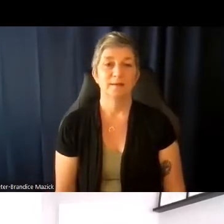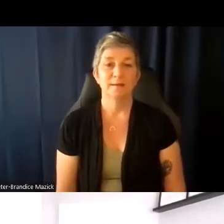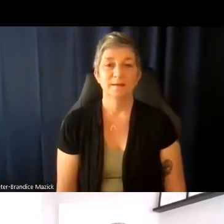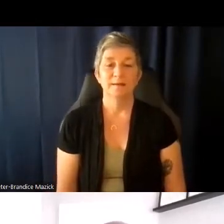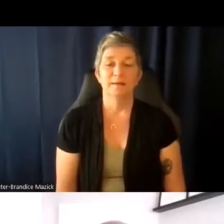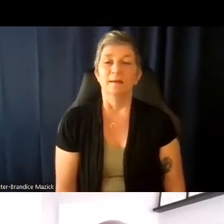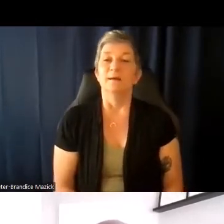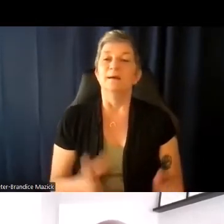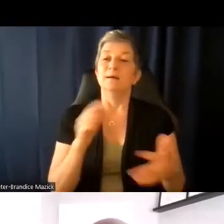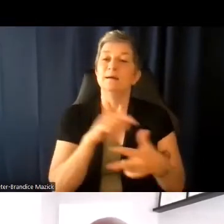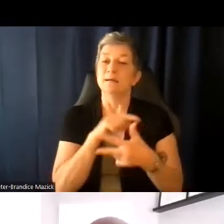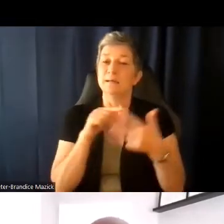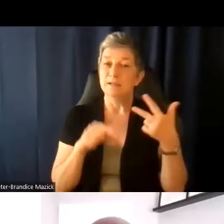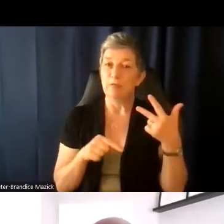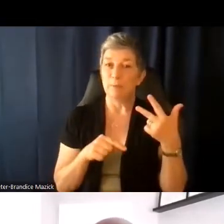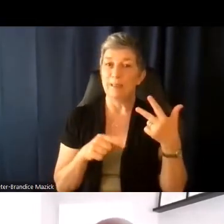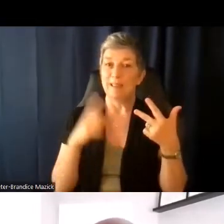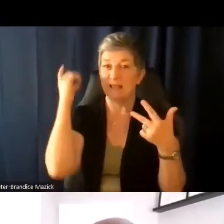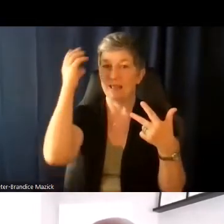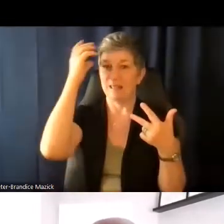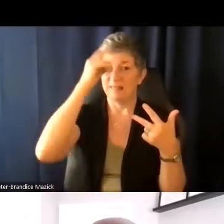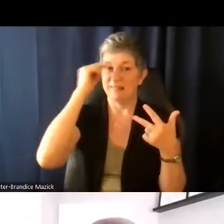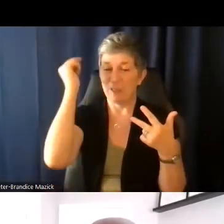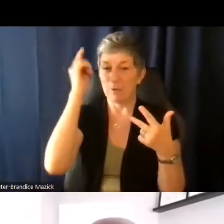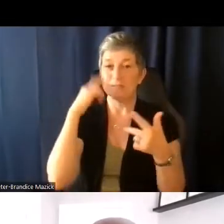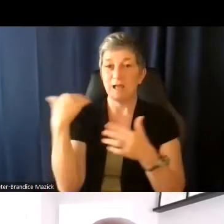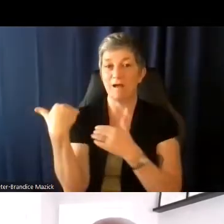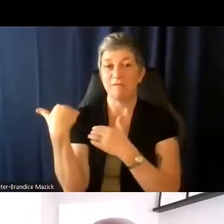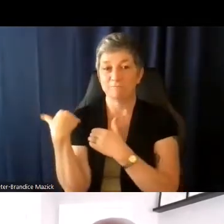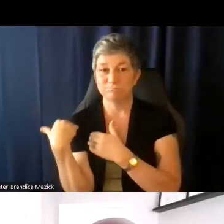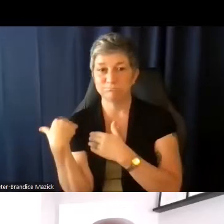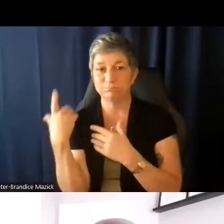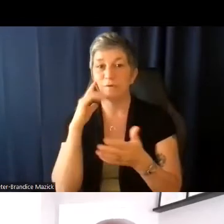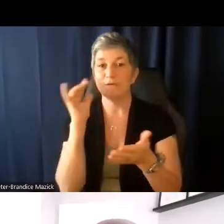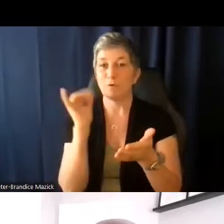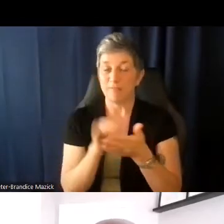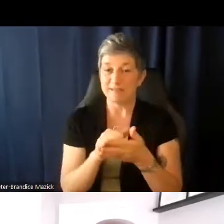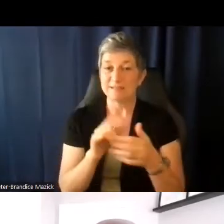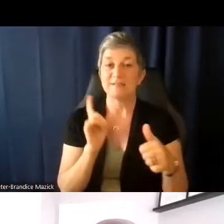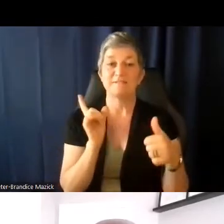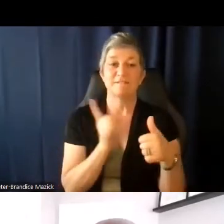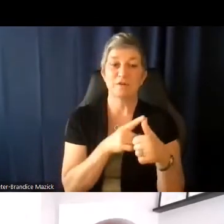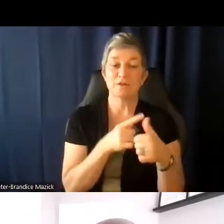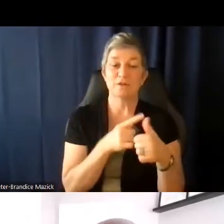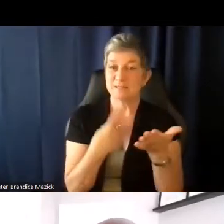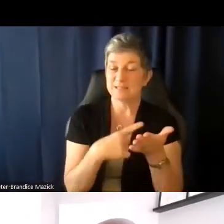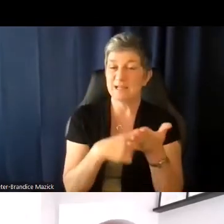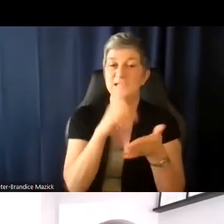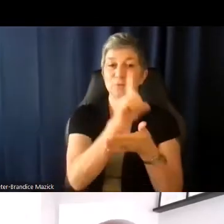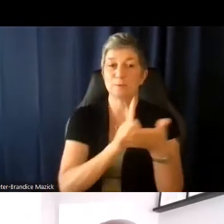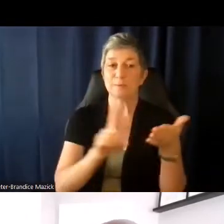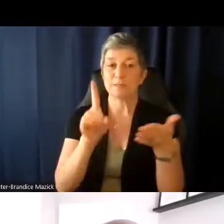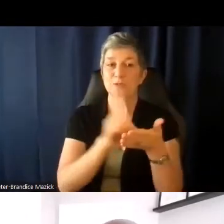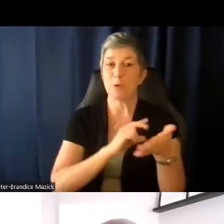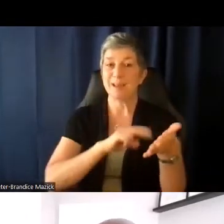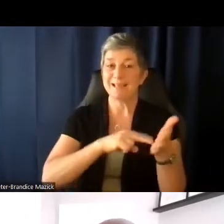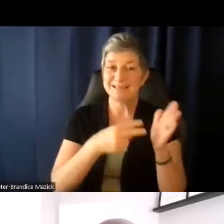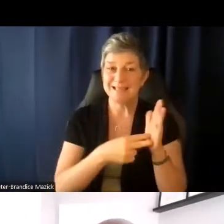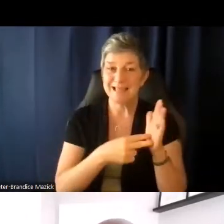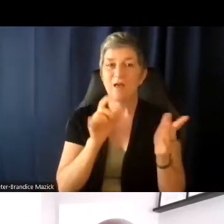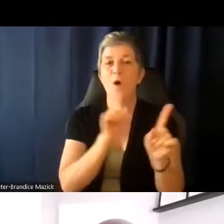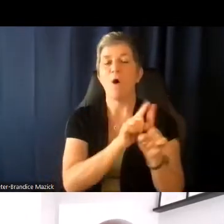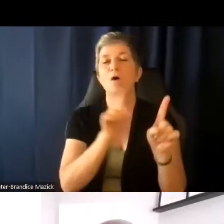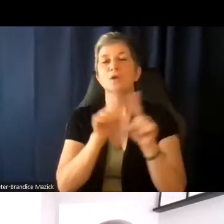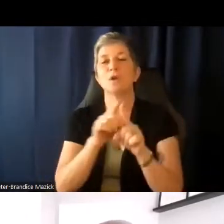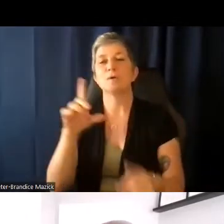So there are three theories of liability under the Fair Housing Act. The first that I'll discuss is discriminatory intent, which is also known